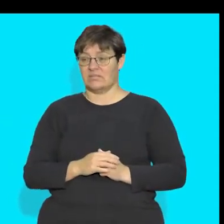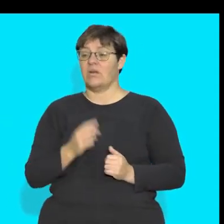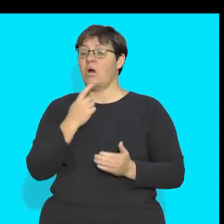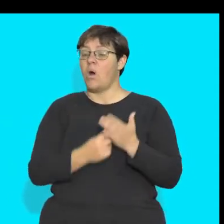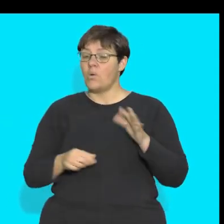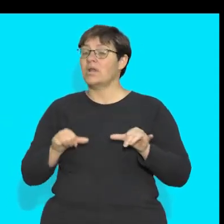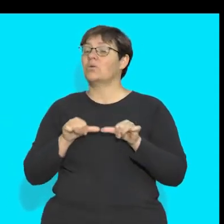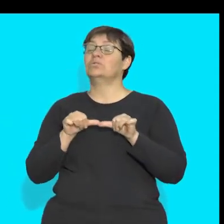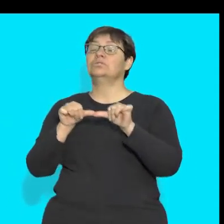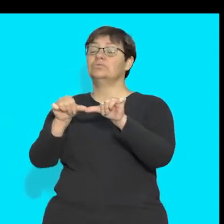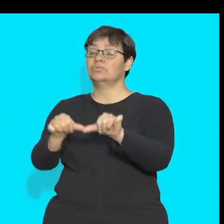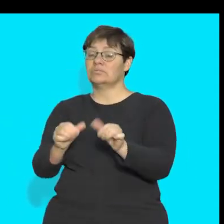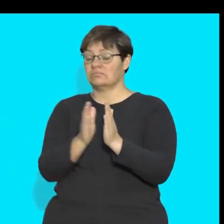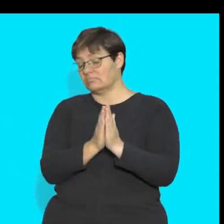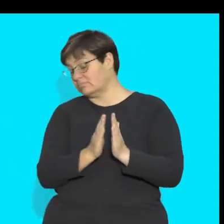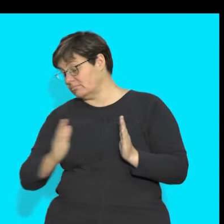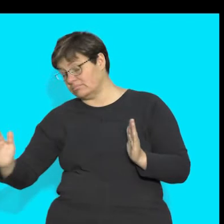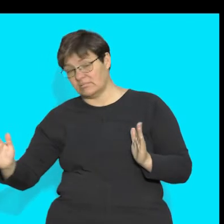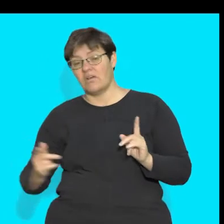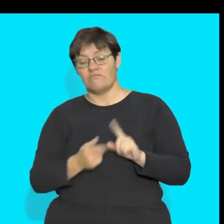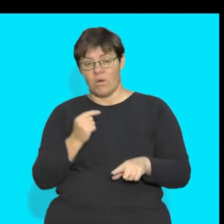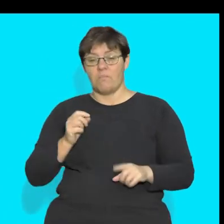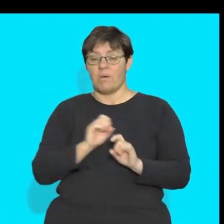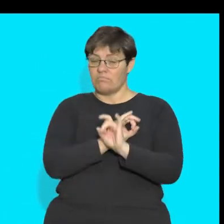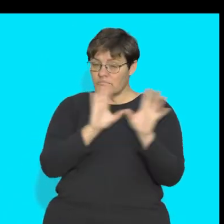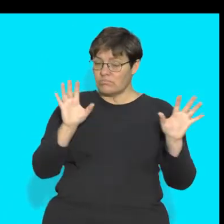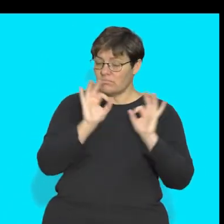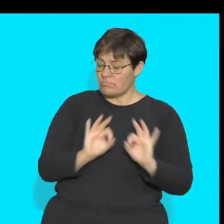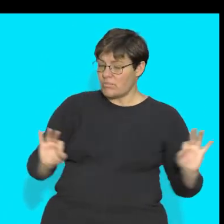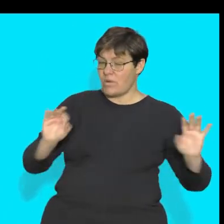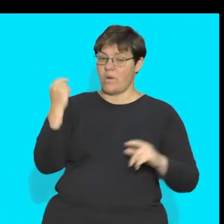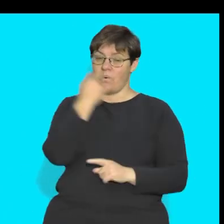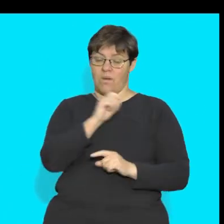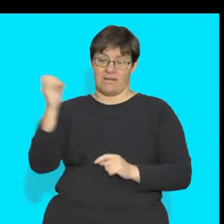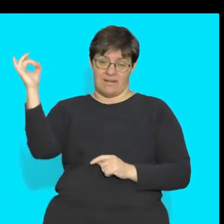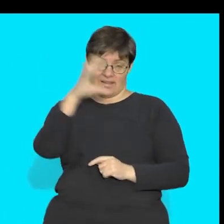get a continuous from pure white light.